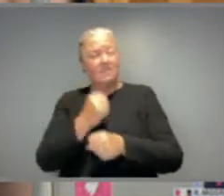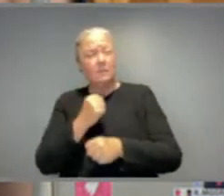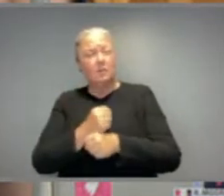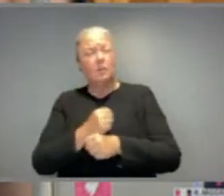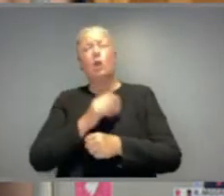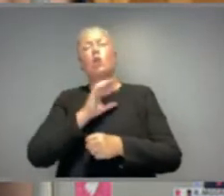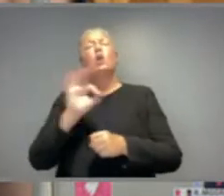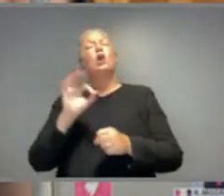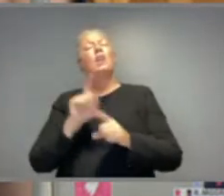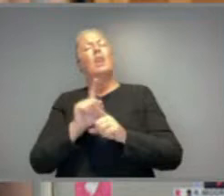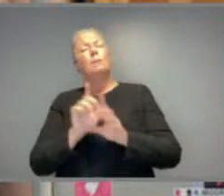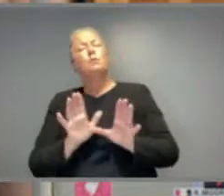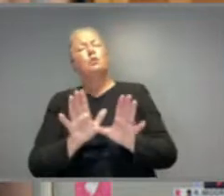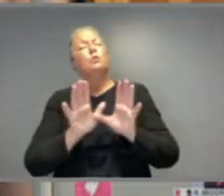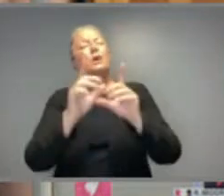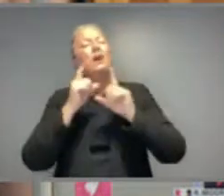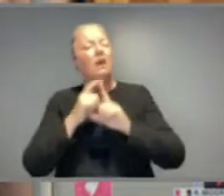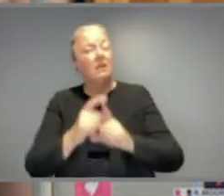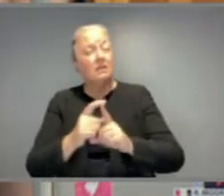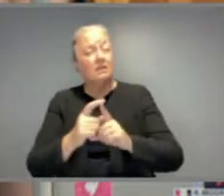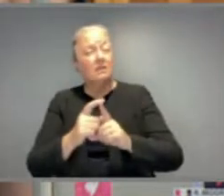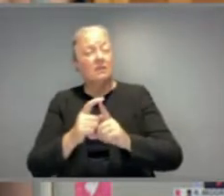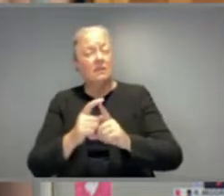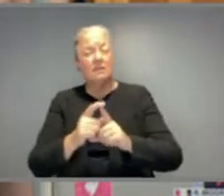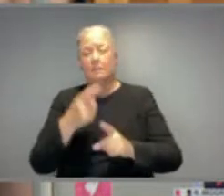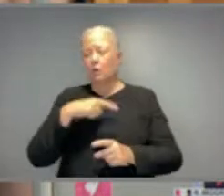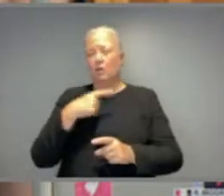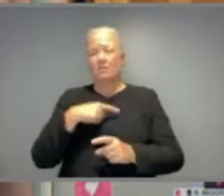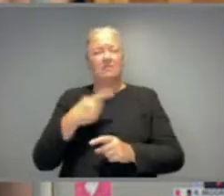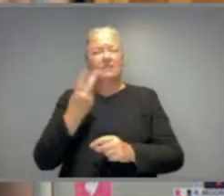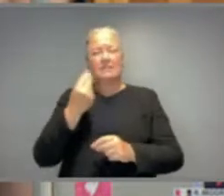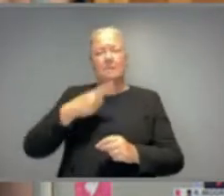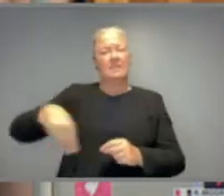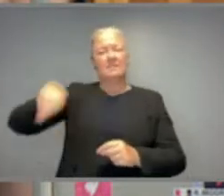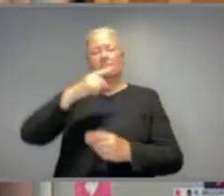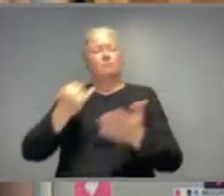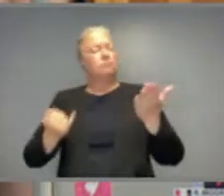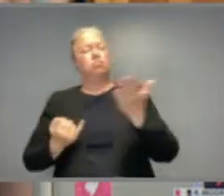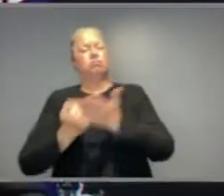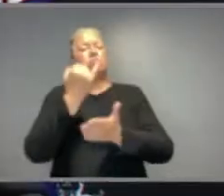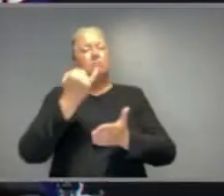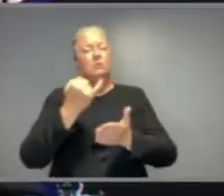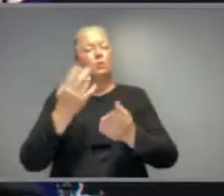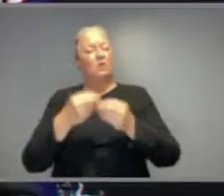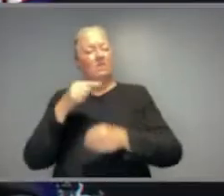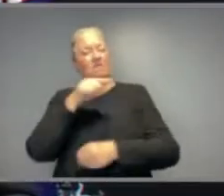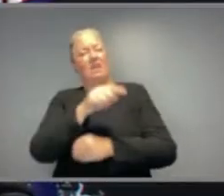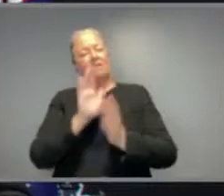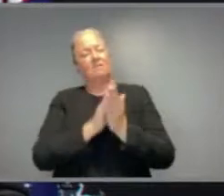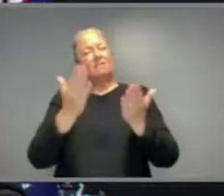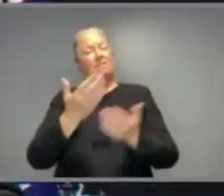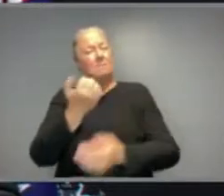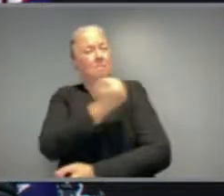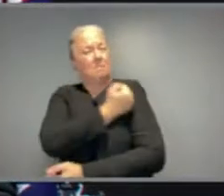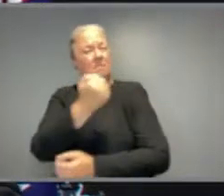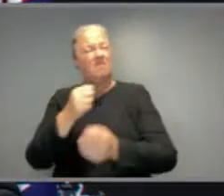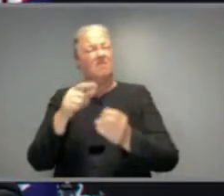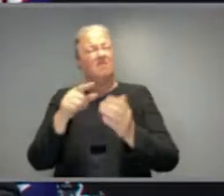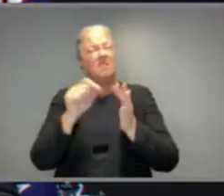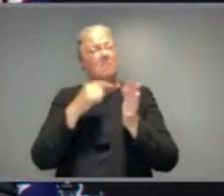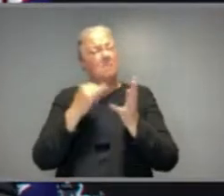have because of the views of some of your coalition colleagues who are dead set against any form of vaccine passport? No, I wouldn't say